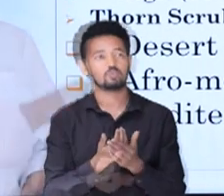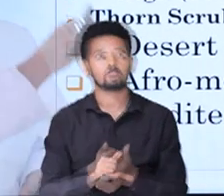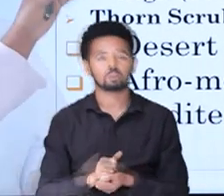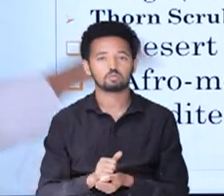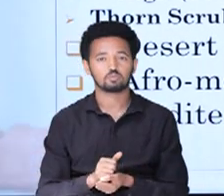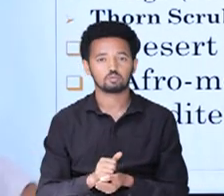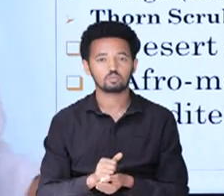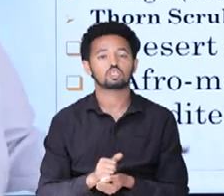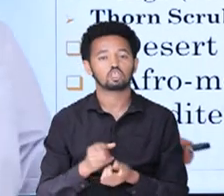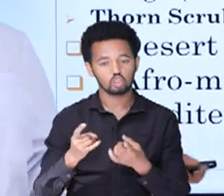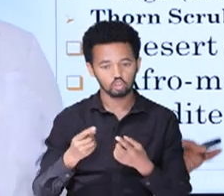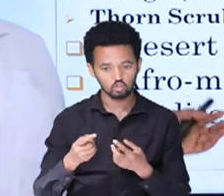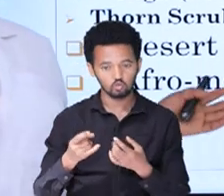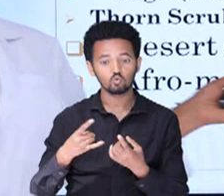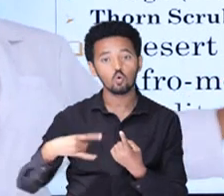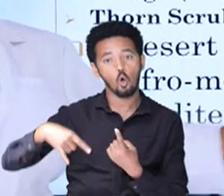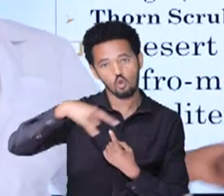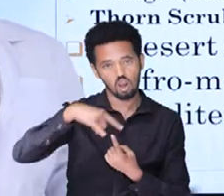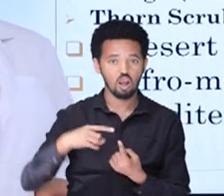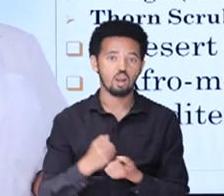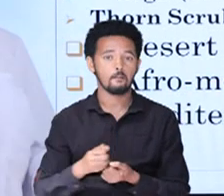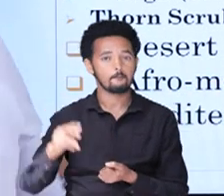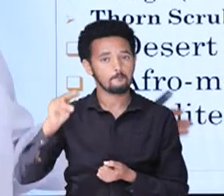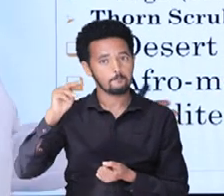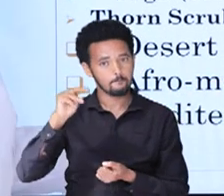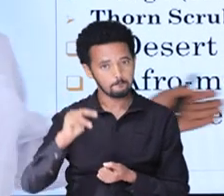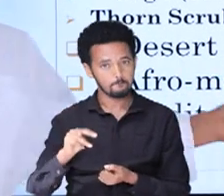region. This zone dominated by maquis,